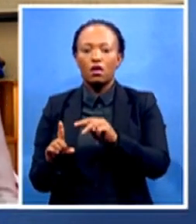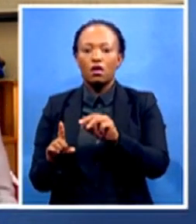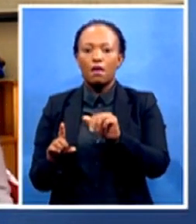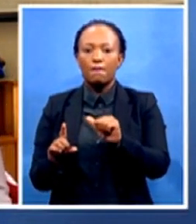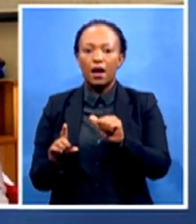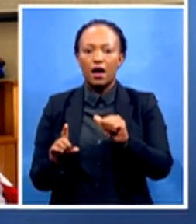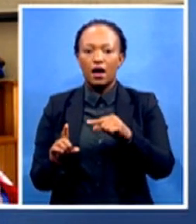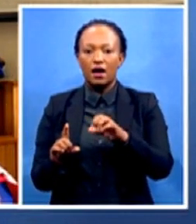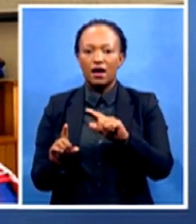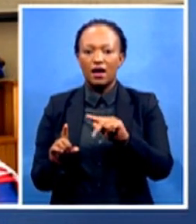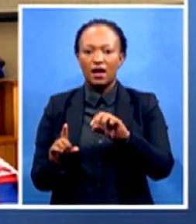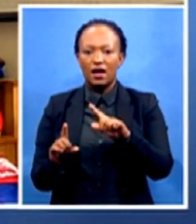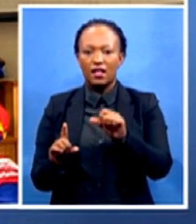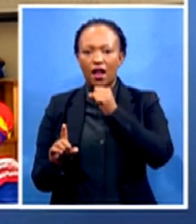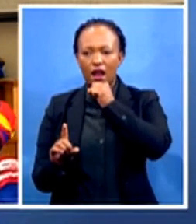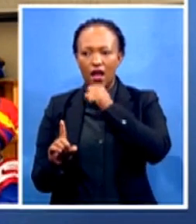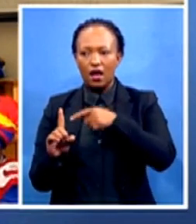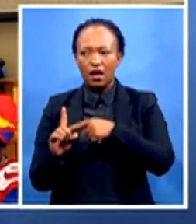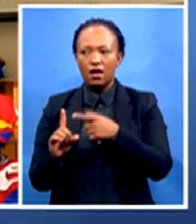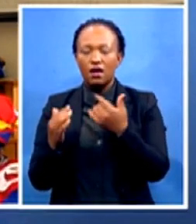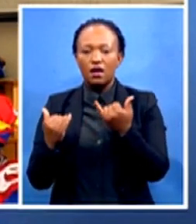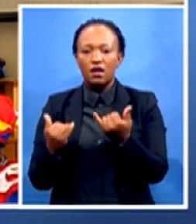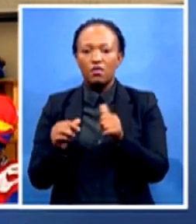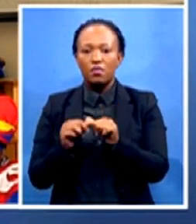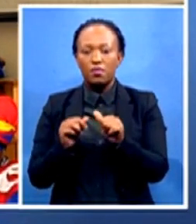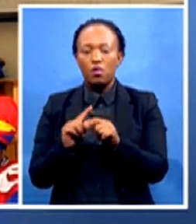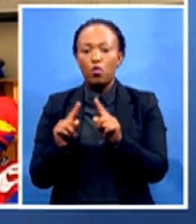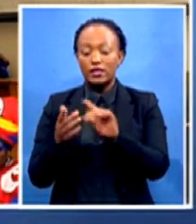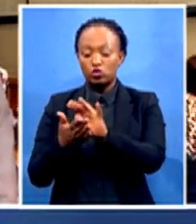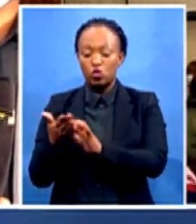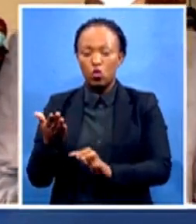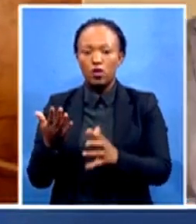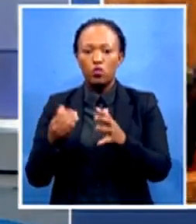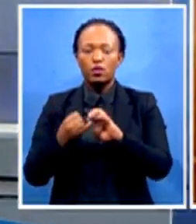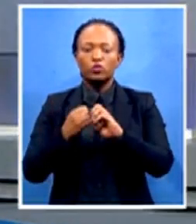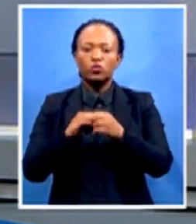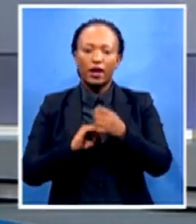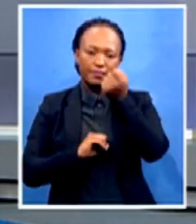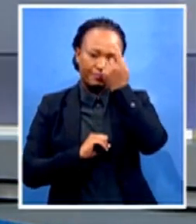all-important story about trying to understand mental illness and its effects.